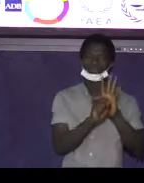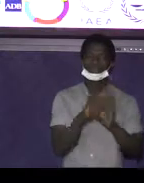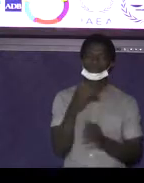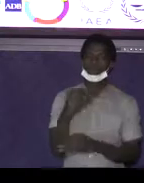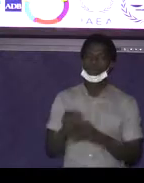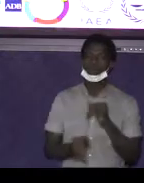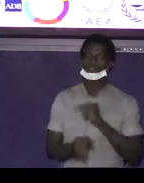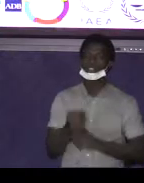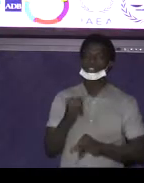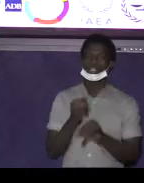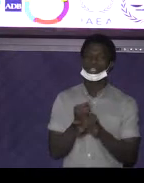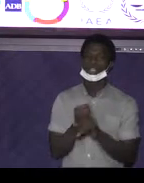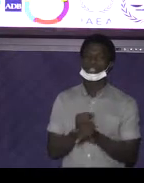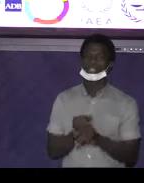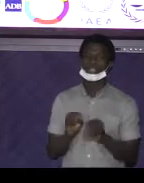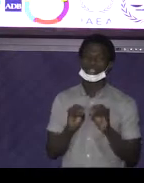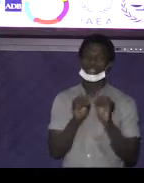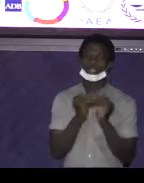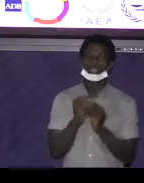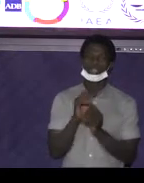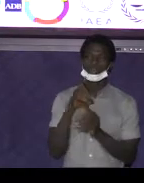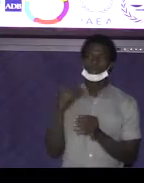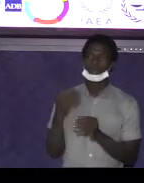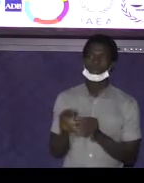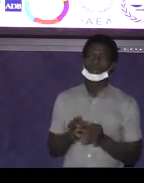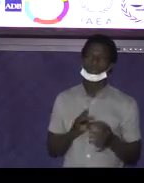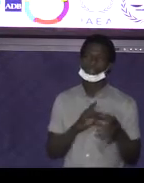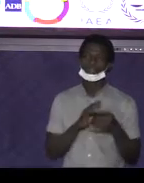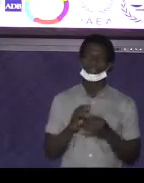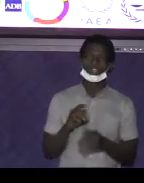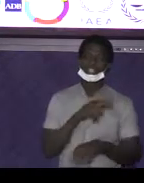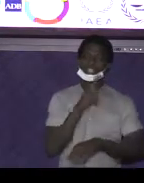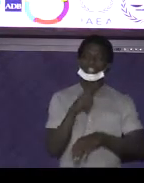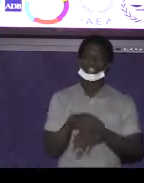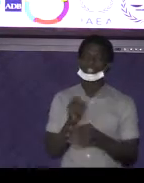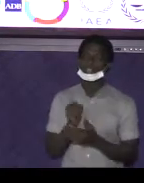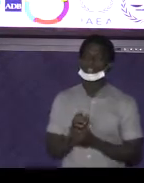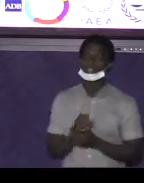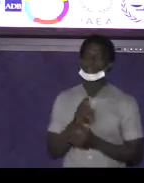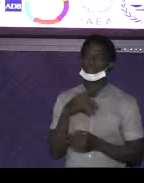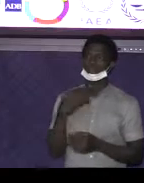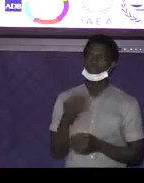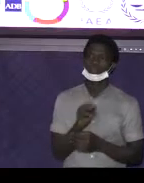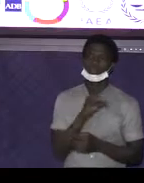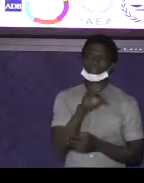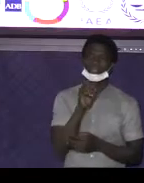some international organization. We have the one for United Nations, the one for